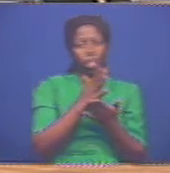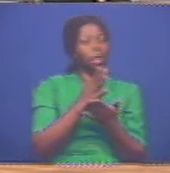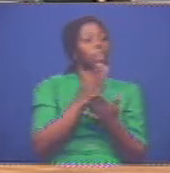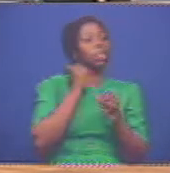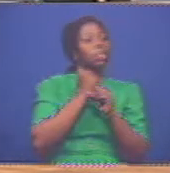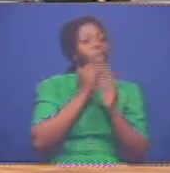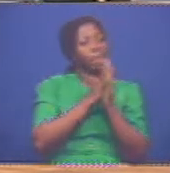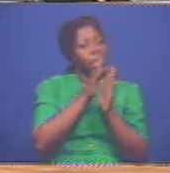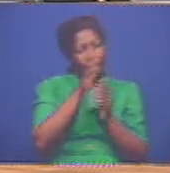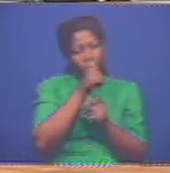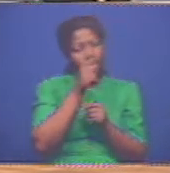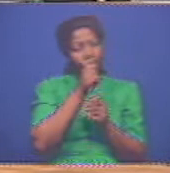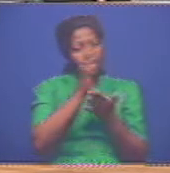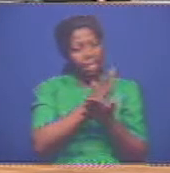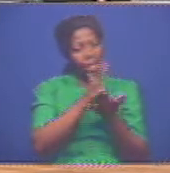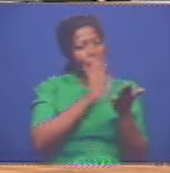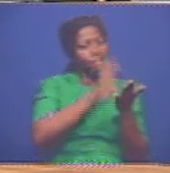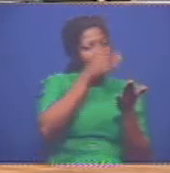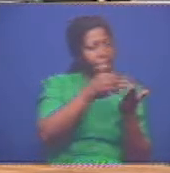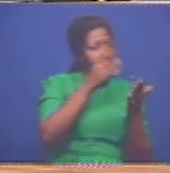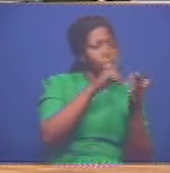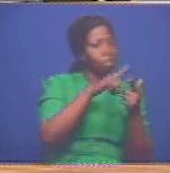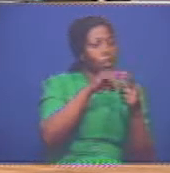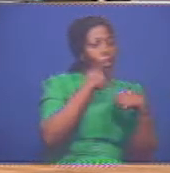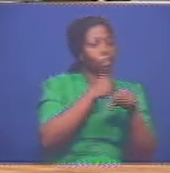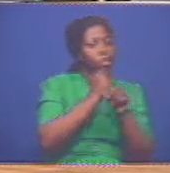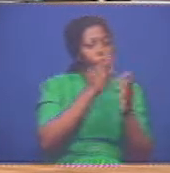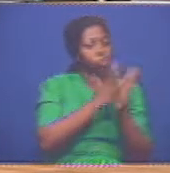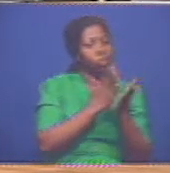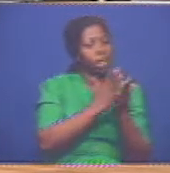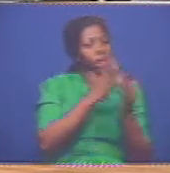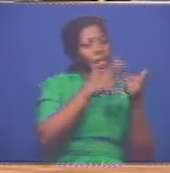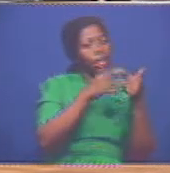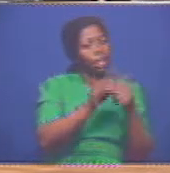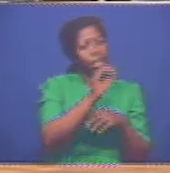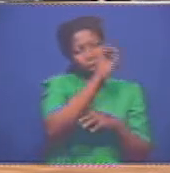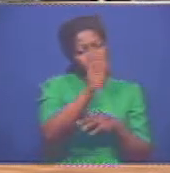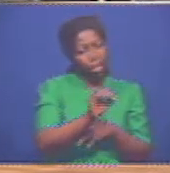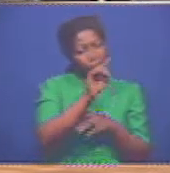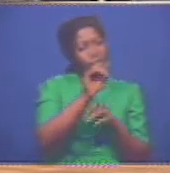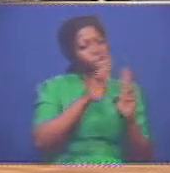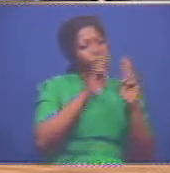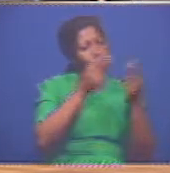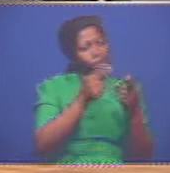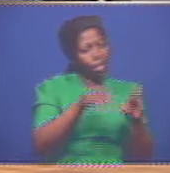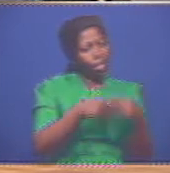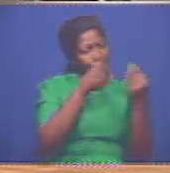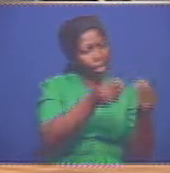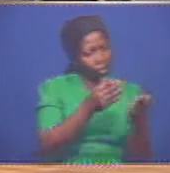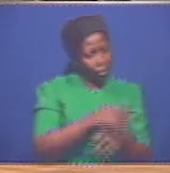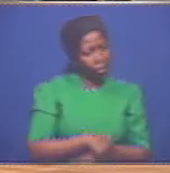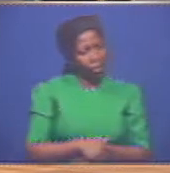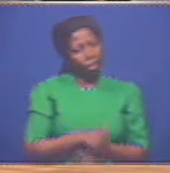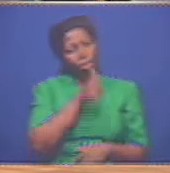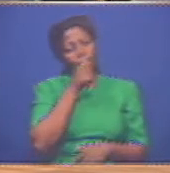sector's funding to ensure that 90% of these units are delivered. The private sector, they